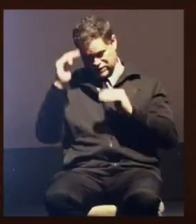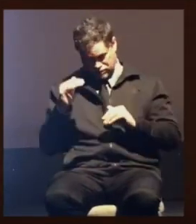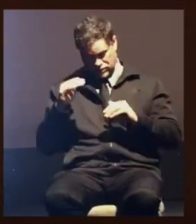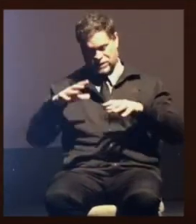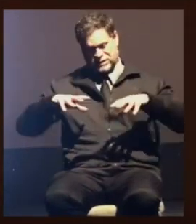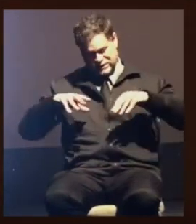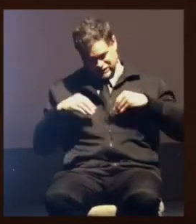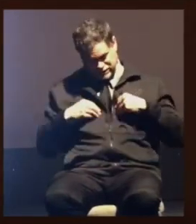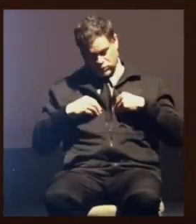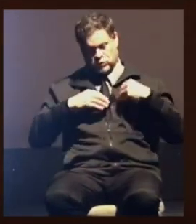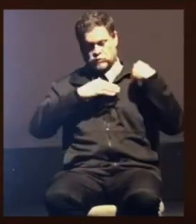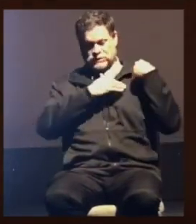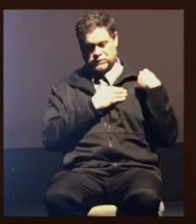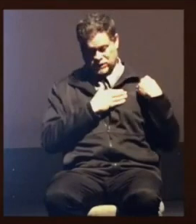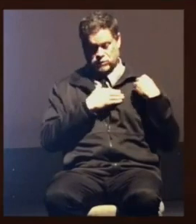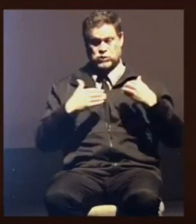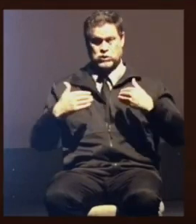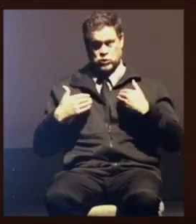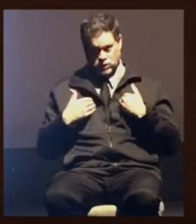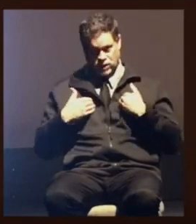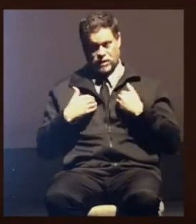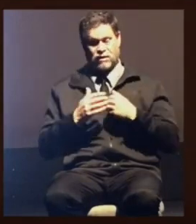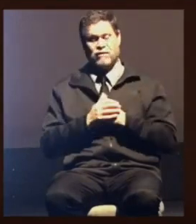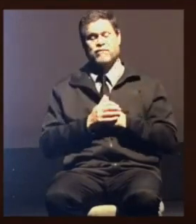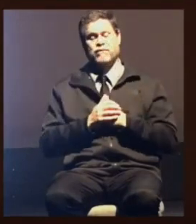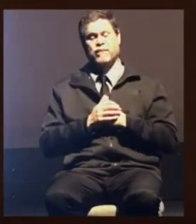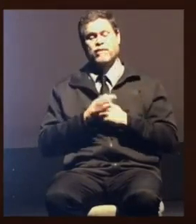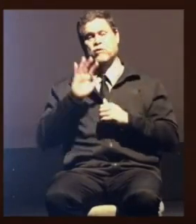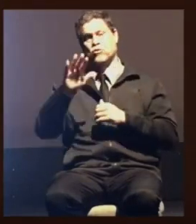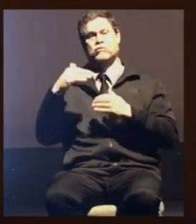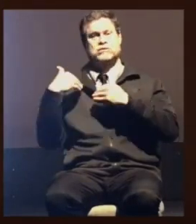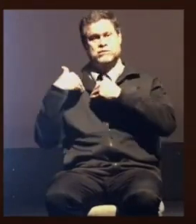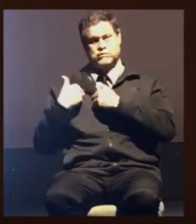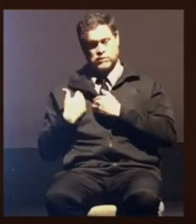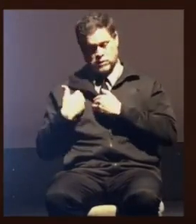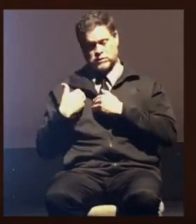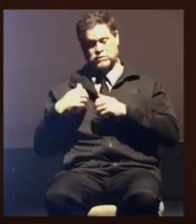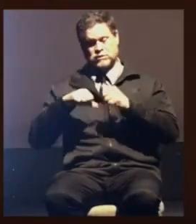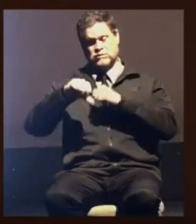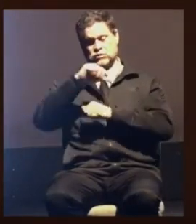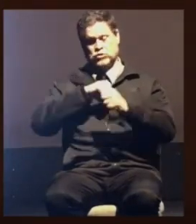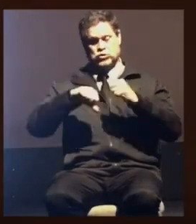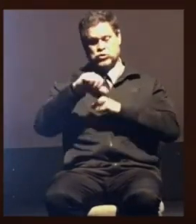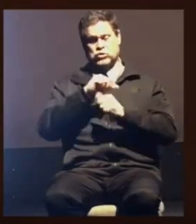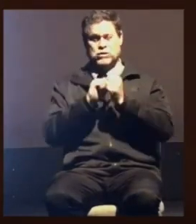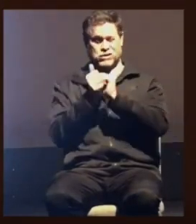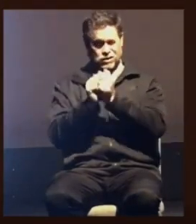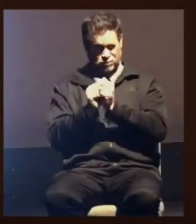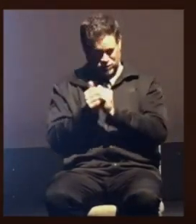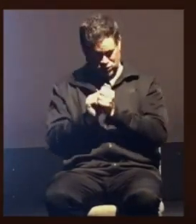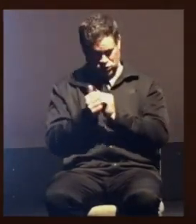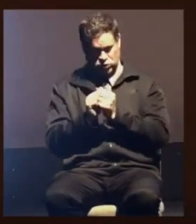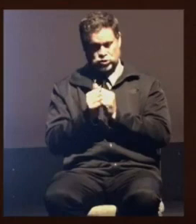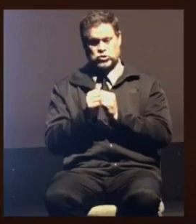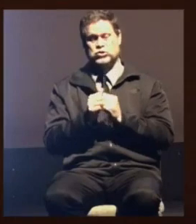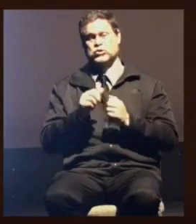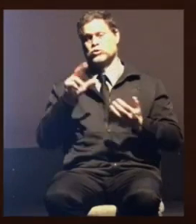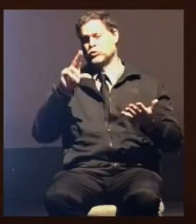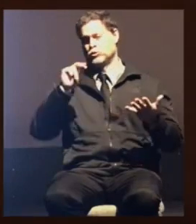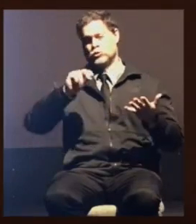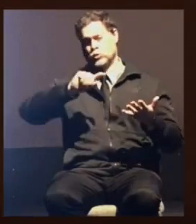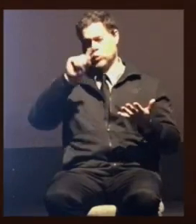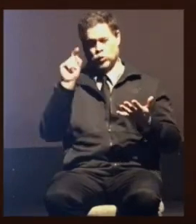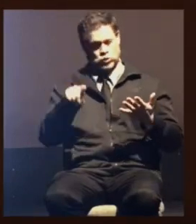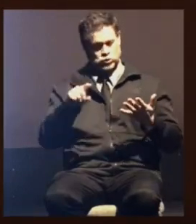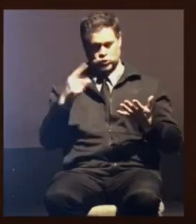Accept the responsibility you have. You're responsible to each other. Competition, there's no question,